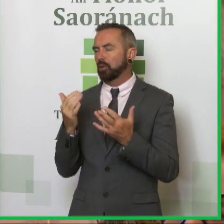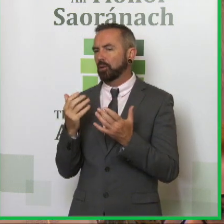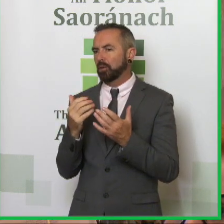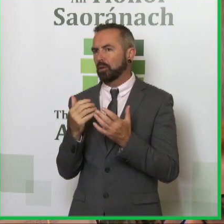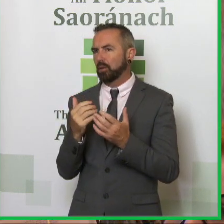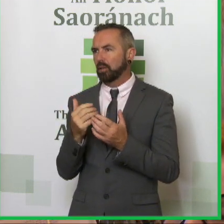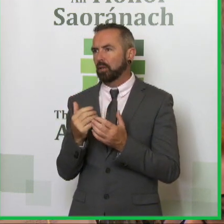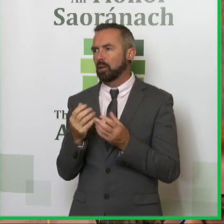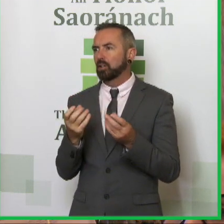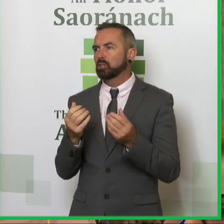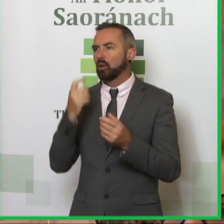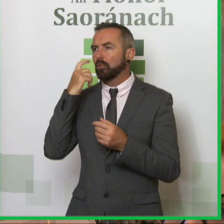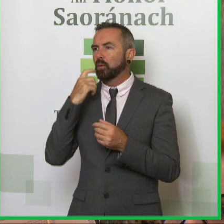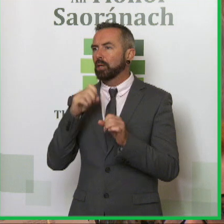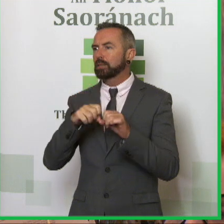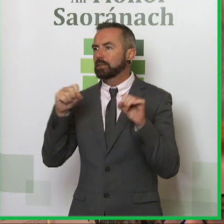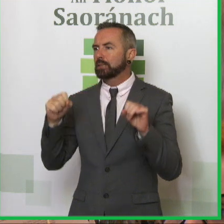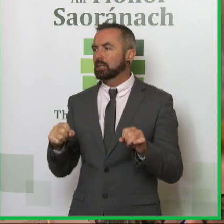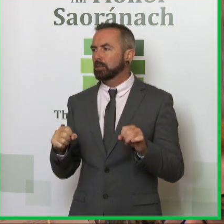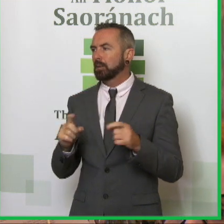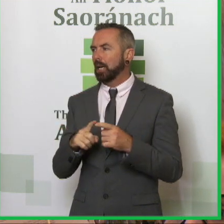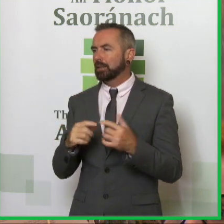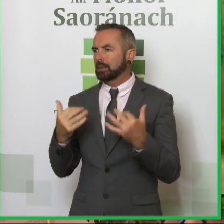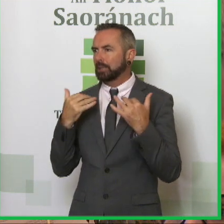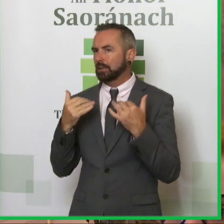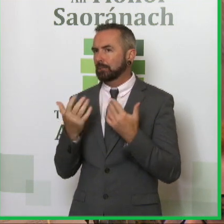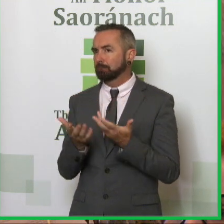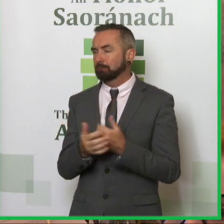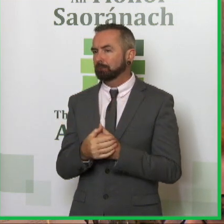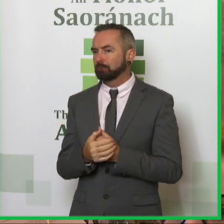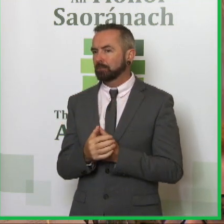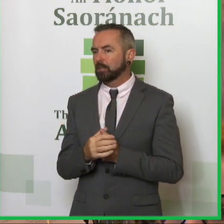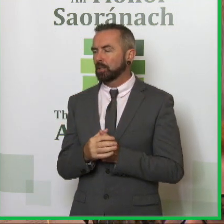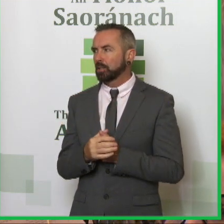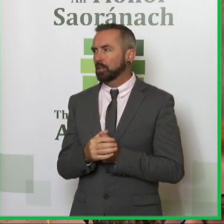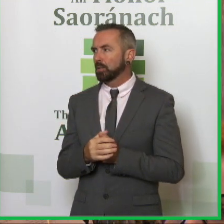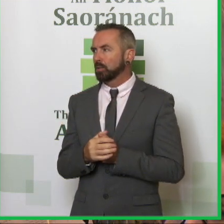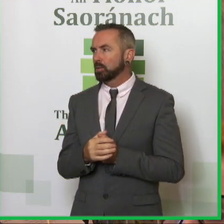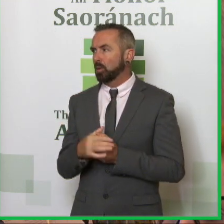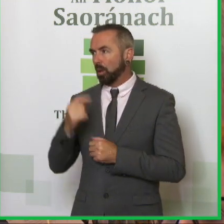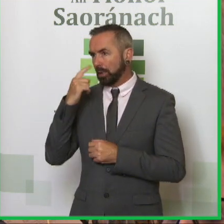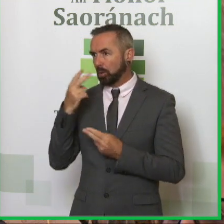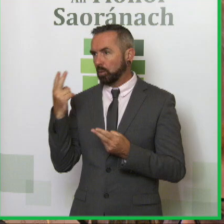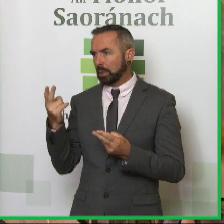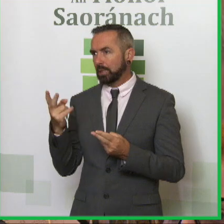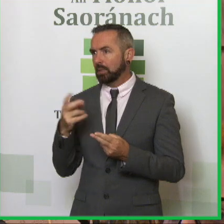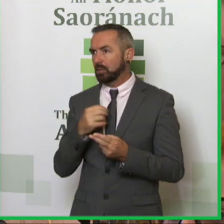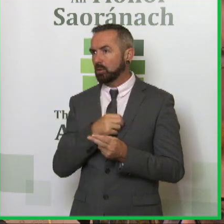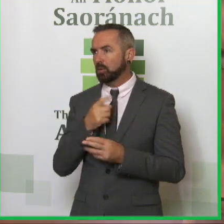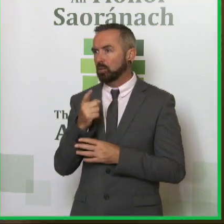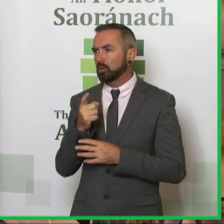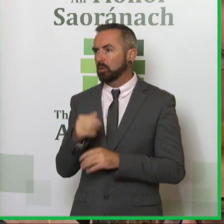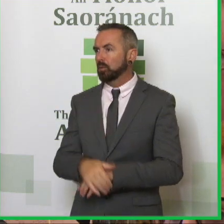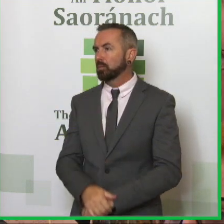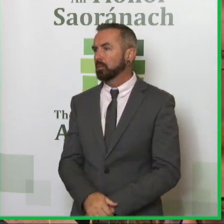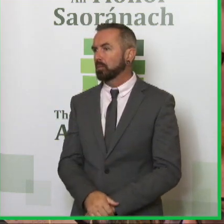for software system and the data. So I think it's. I think we do need to mention in both